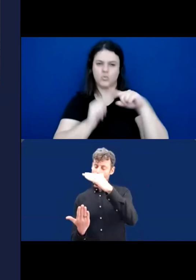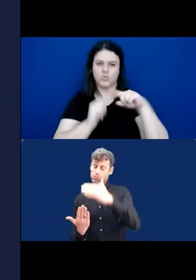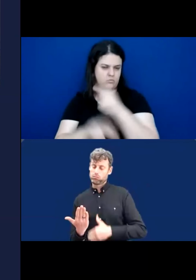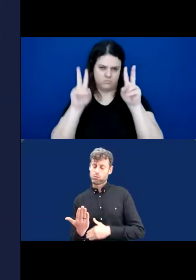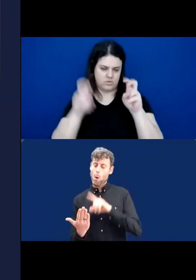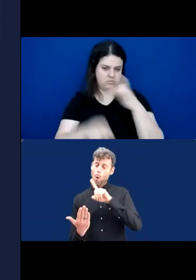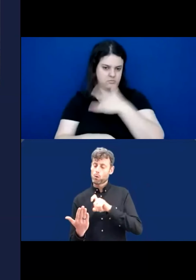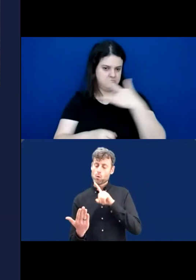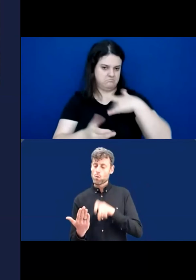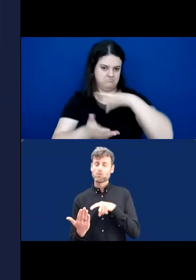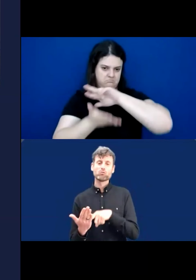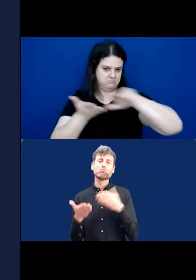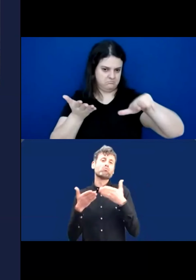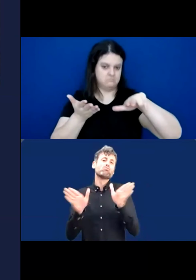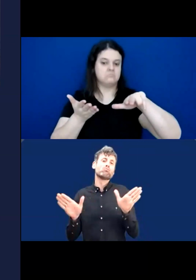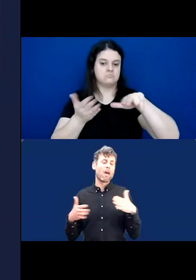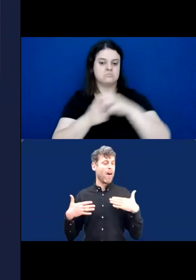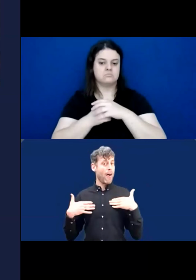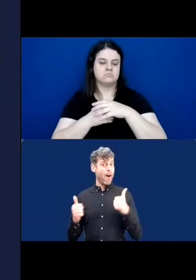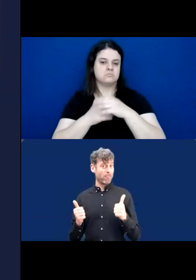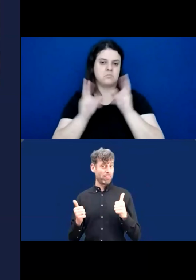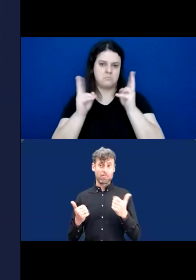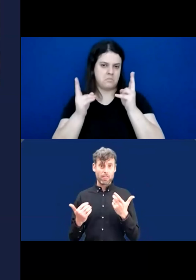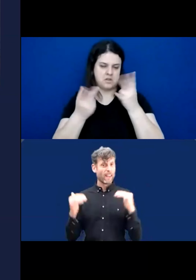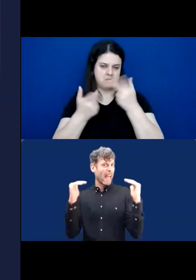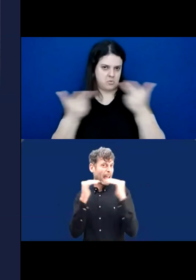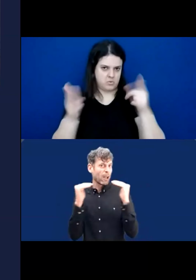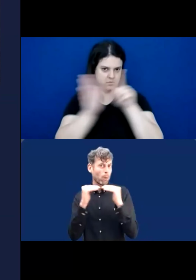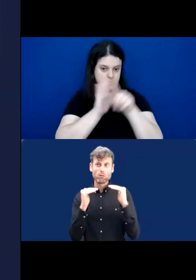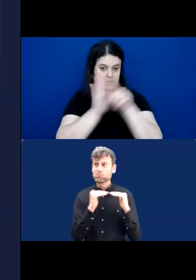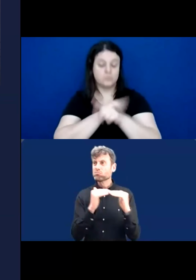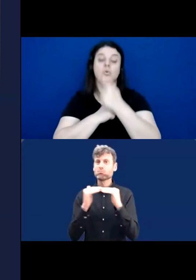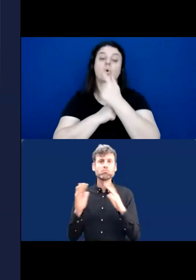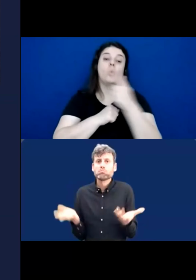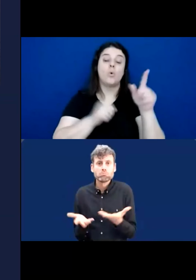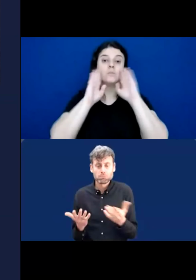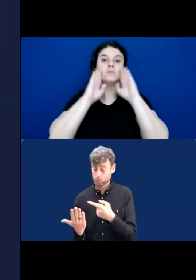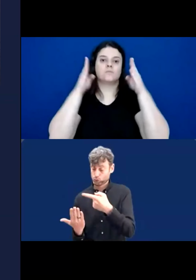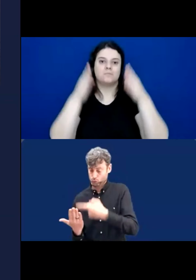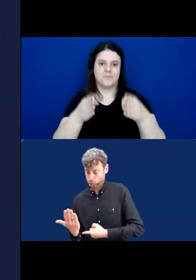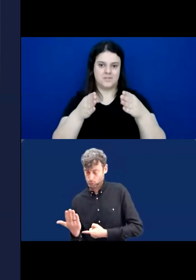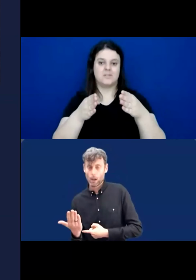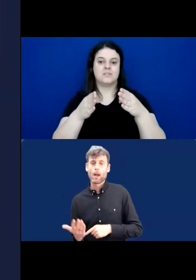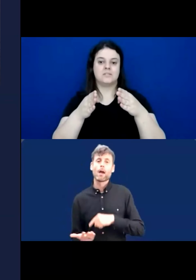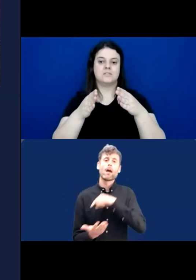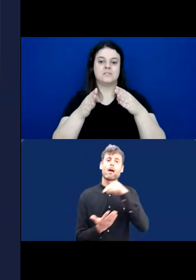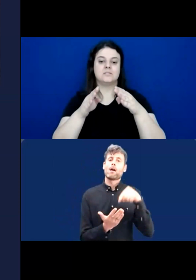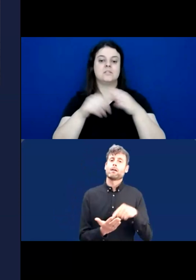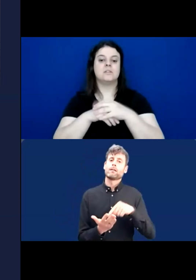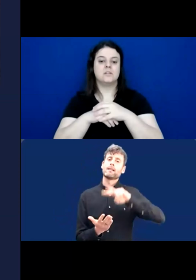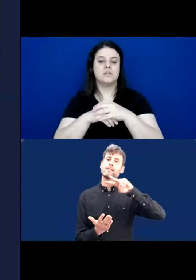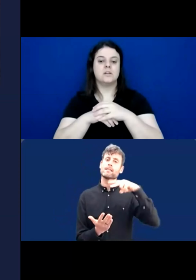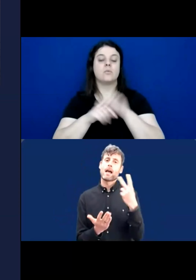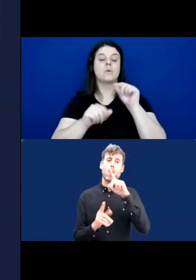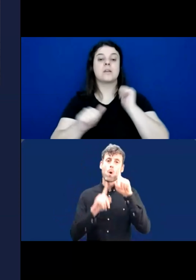that is called the Health on Equal Terms questionnaire, and one specific for anxiety and